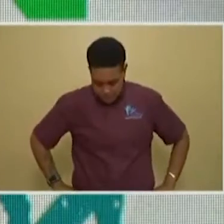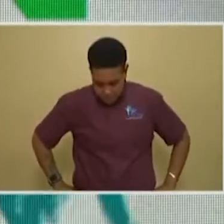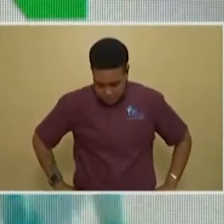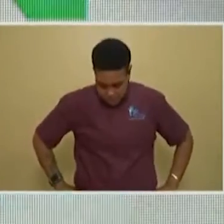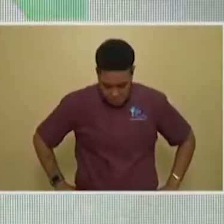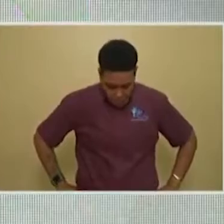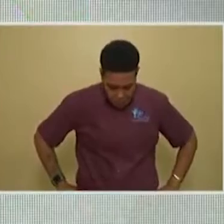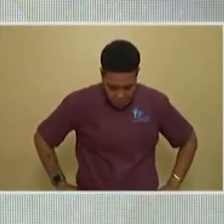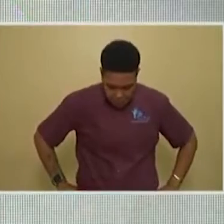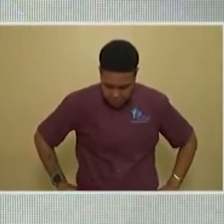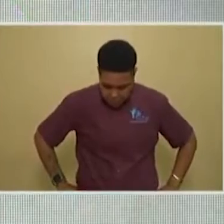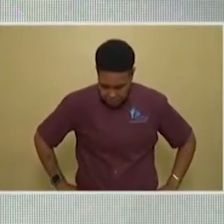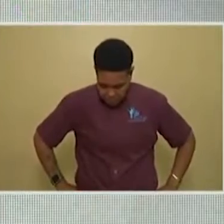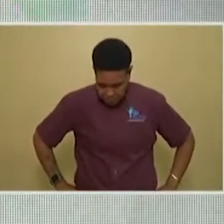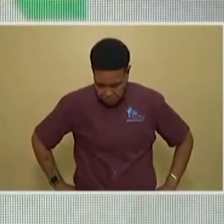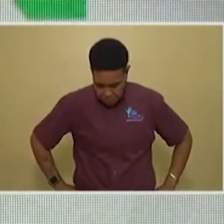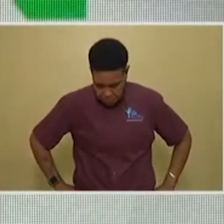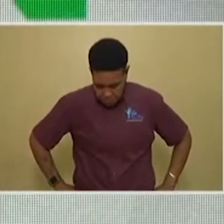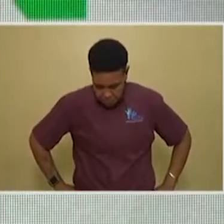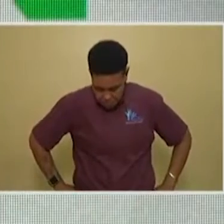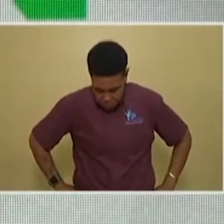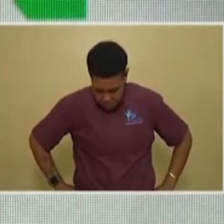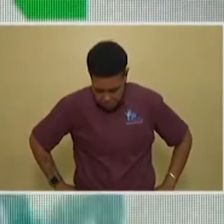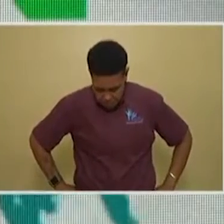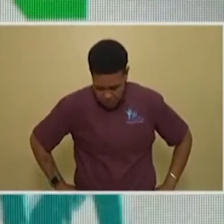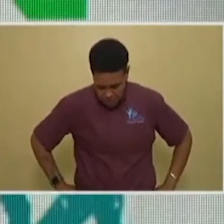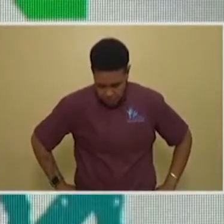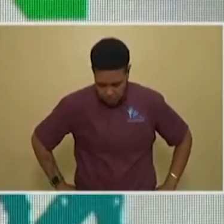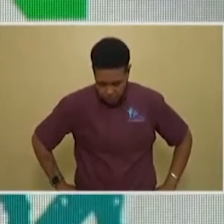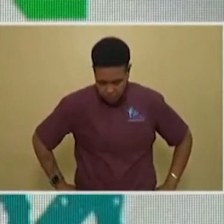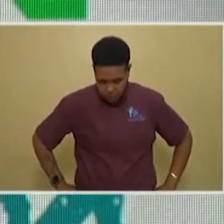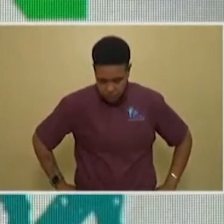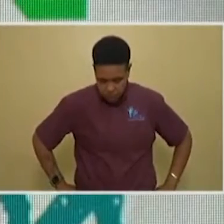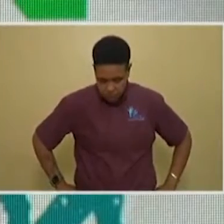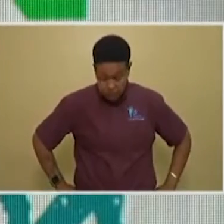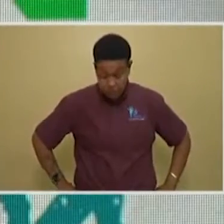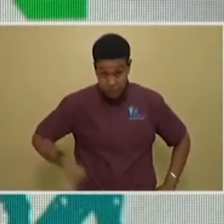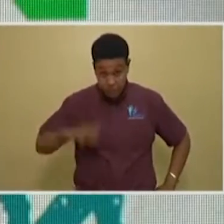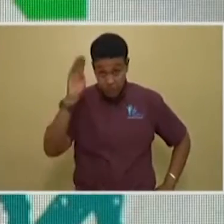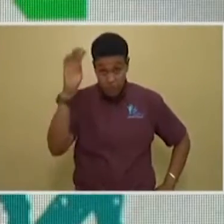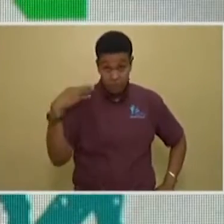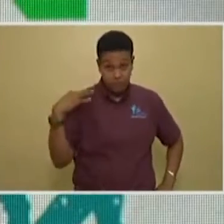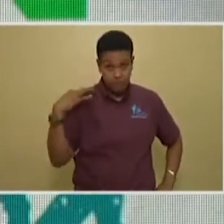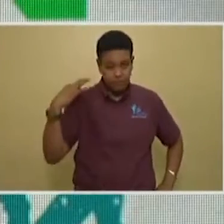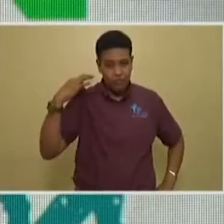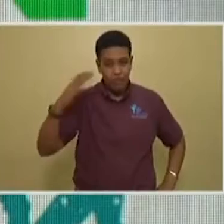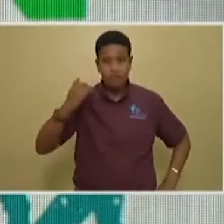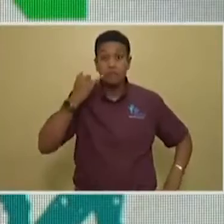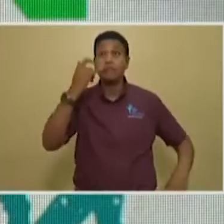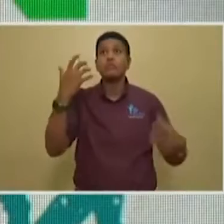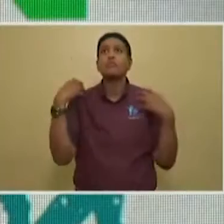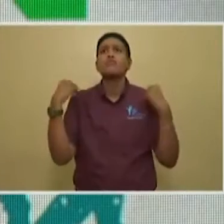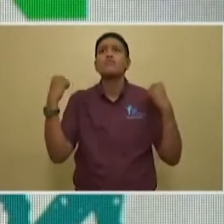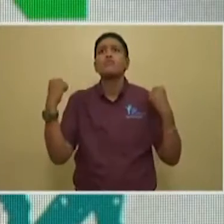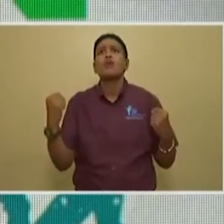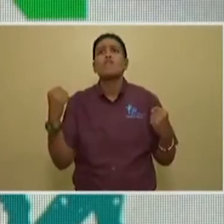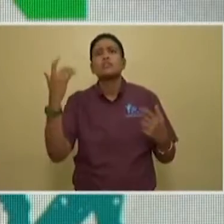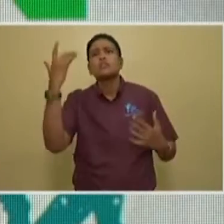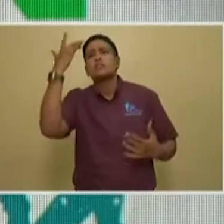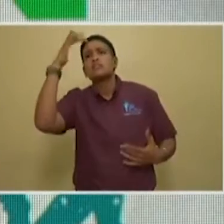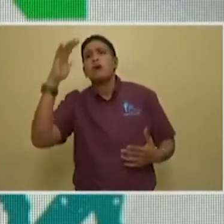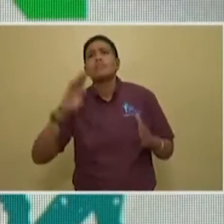it's obviously will be voluntary, but if you want to recover smarter, we'd suggest that you look